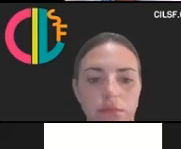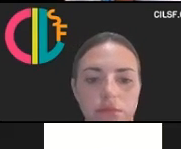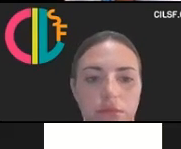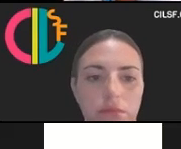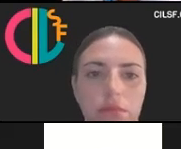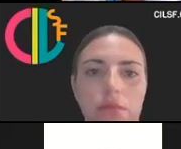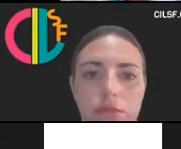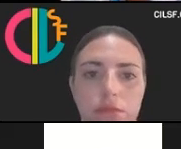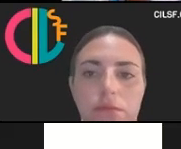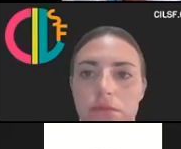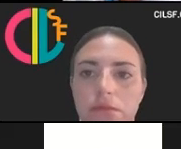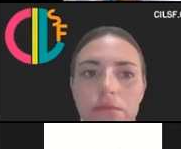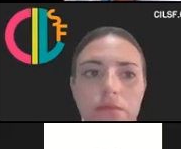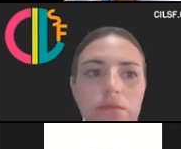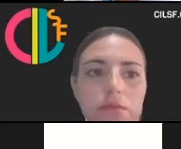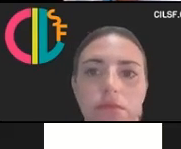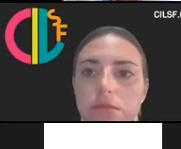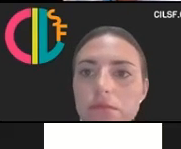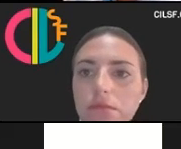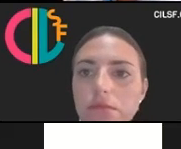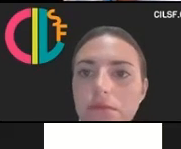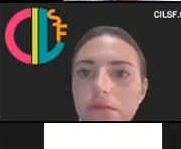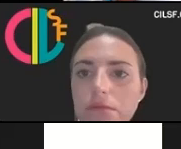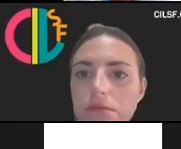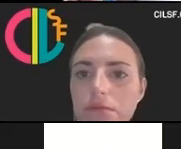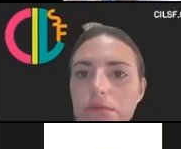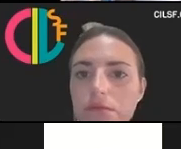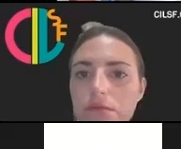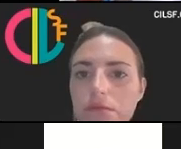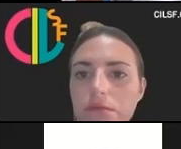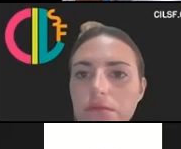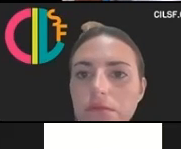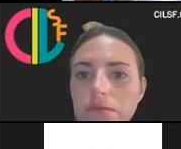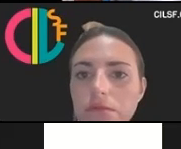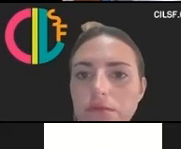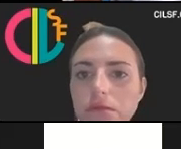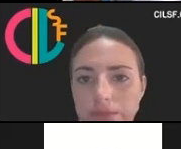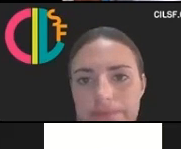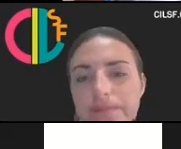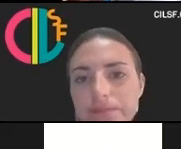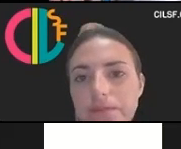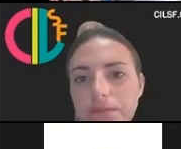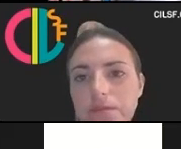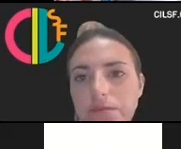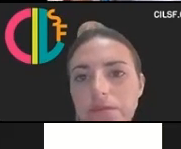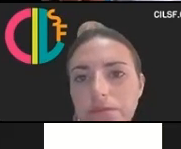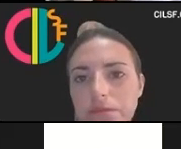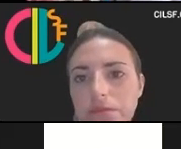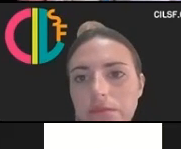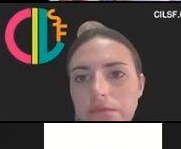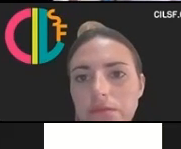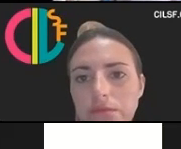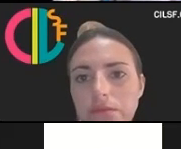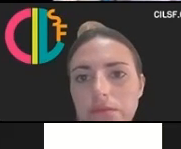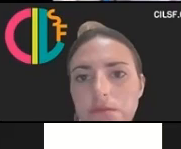to do this. And the fact is most people don't want to spread this. They don't deliberately hit Twitter to spread something they know it's false. They're just so scared.